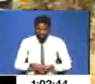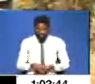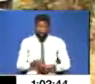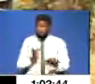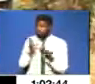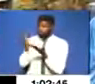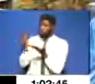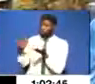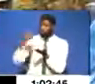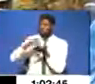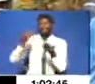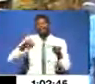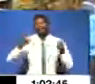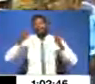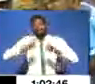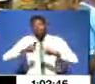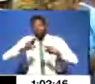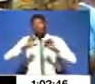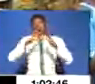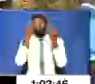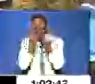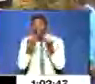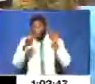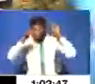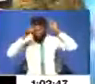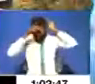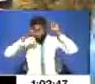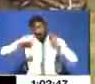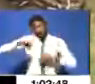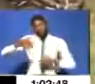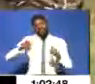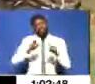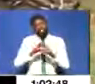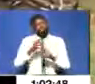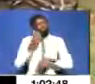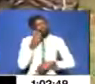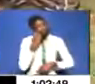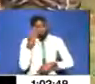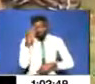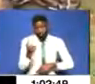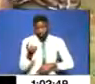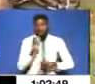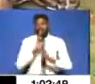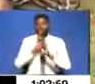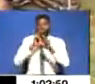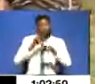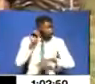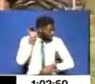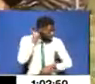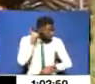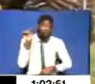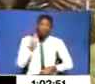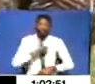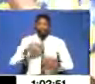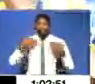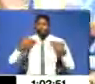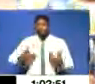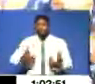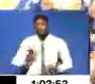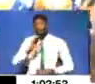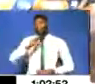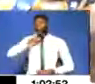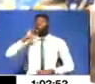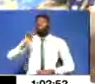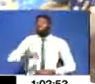a family in Kakamega County is in mourning after they received reports that the body of their son was dumped